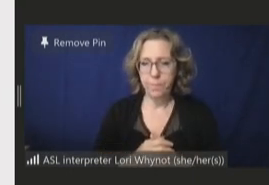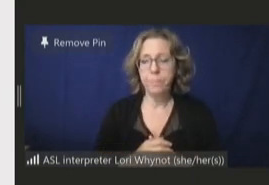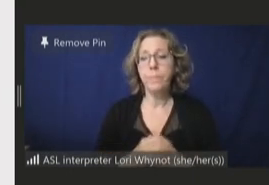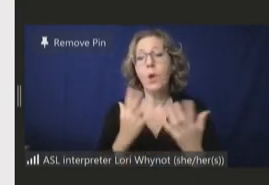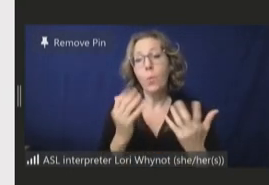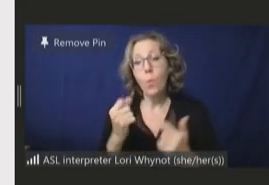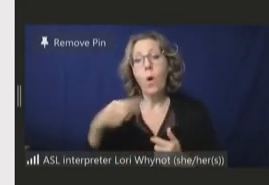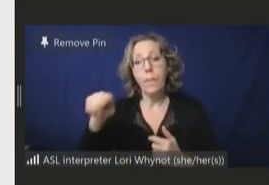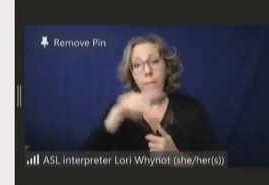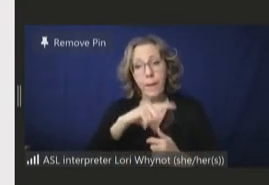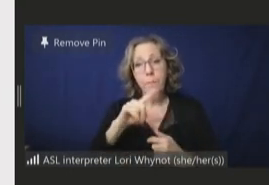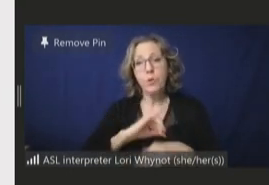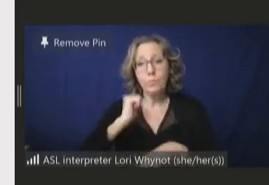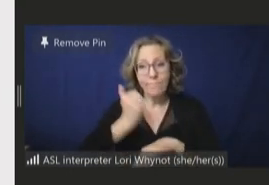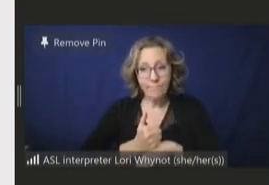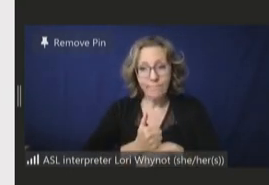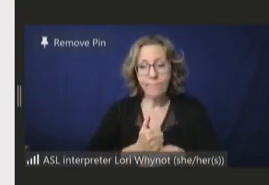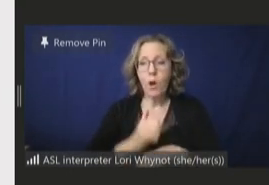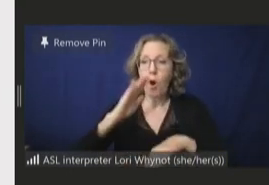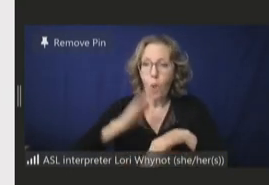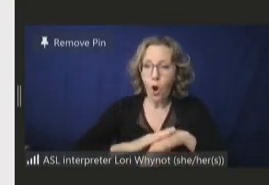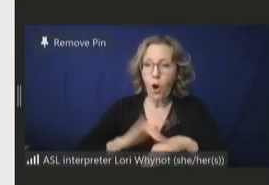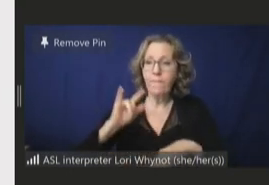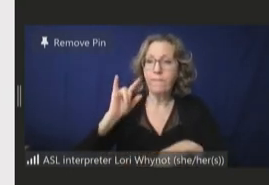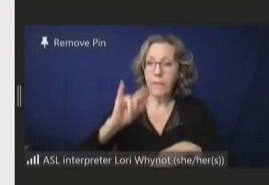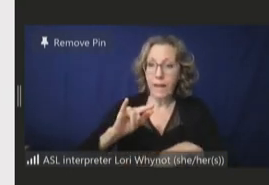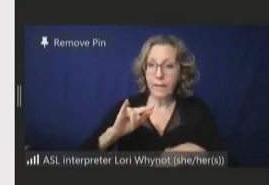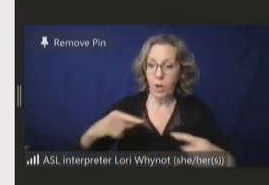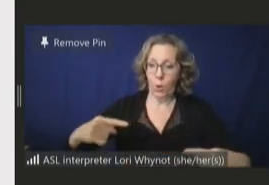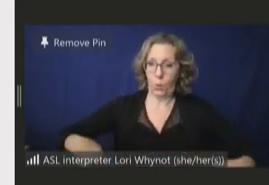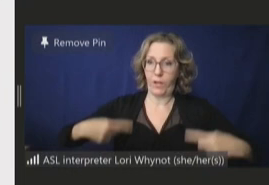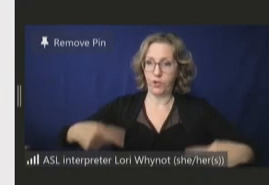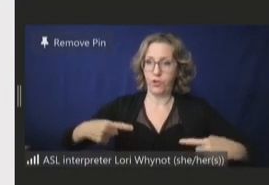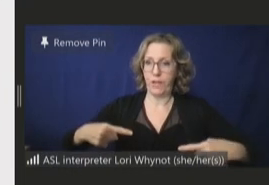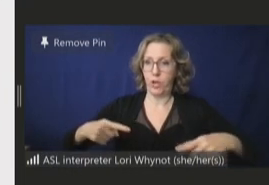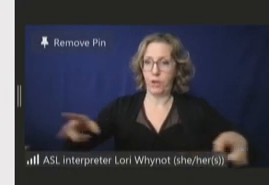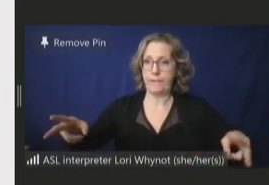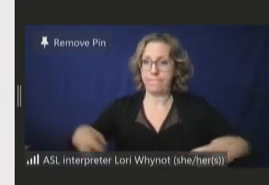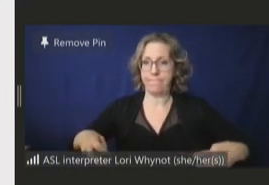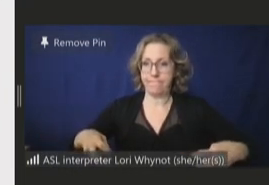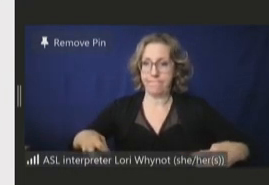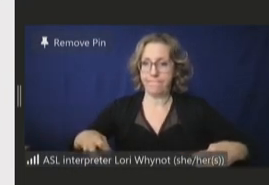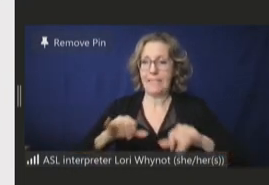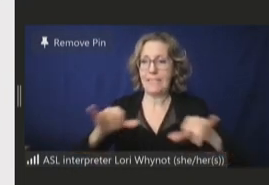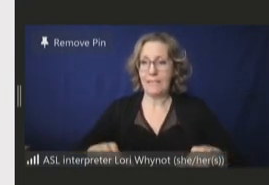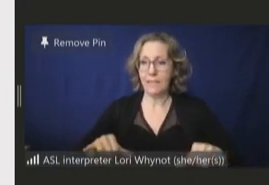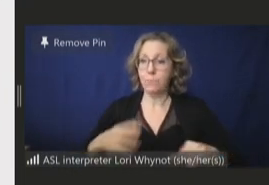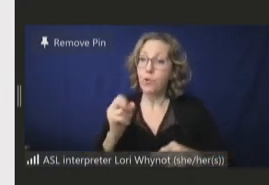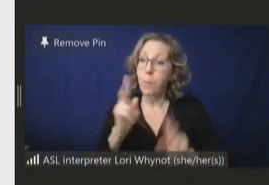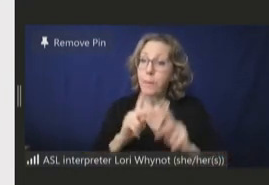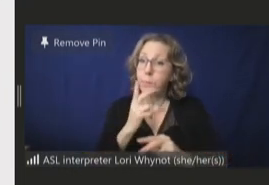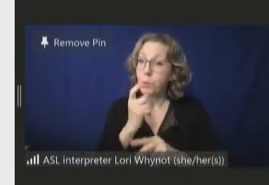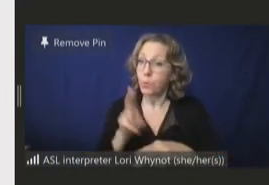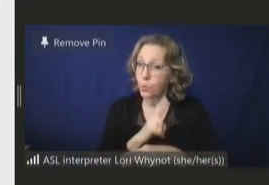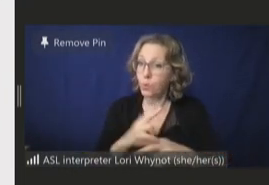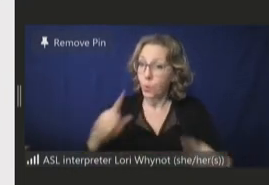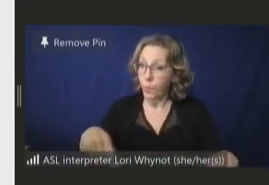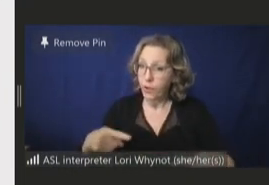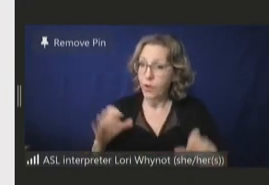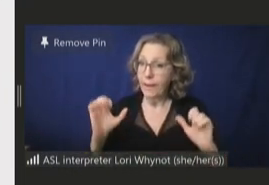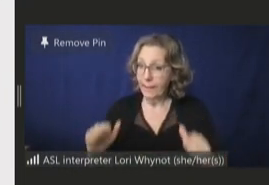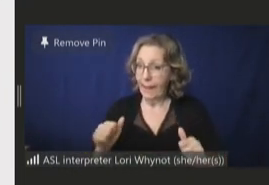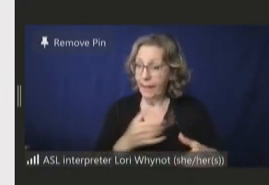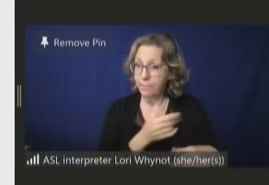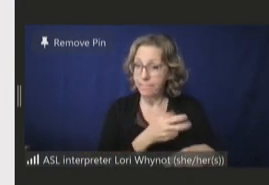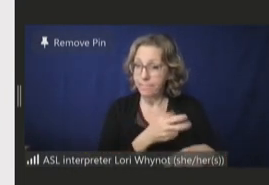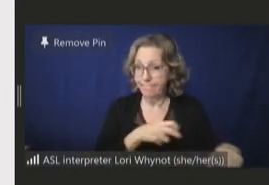on-flight wheelchair securement systems so someone in a wheelchair can remain in their chair. And I know that's currently underway, and they had an opportunity for the